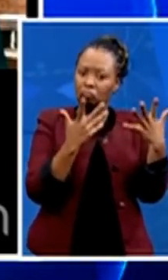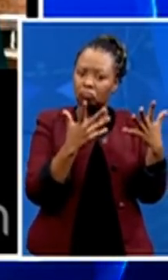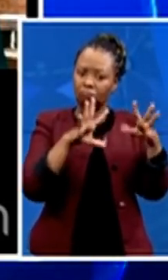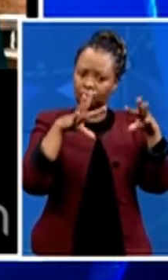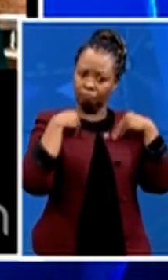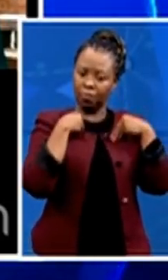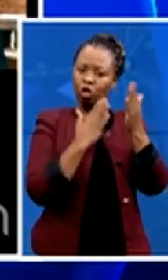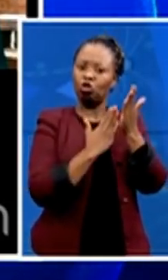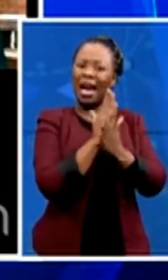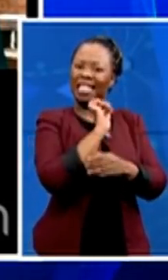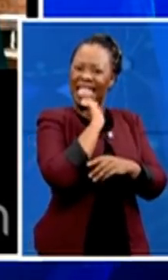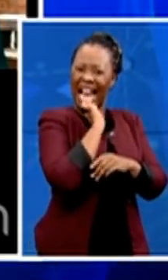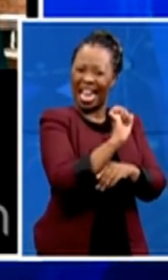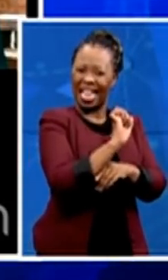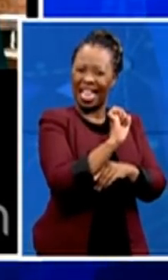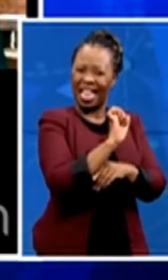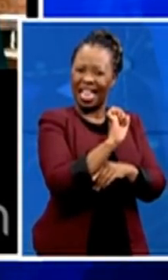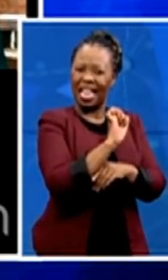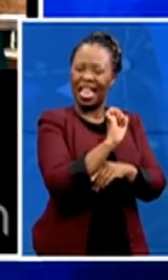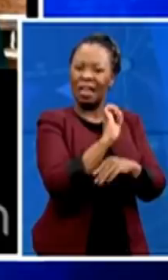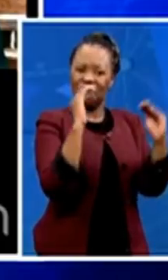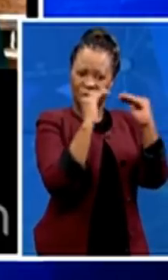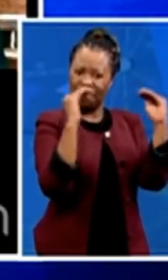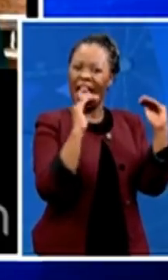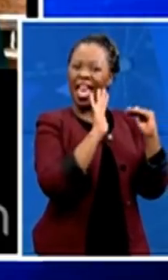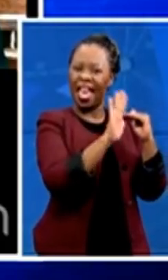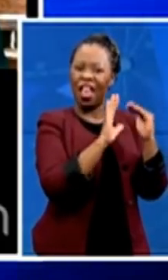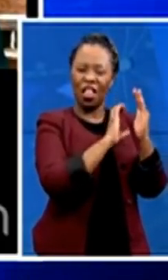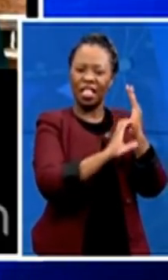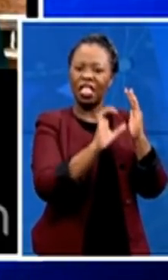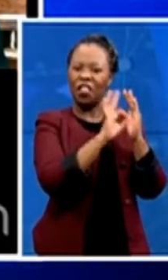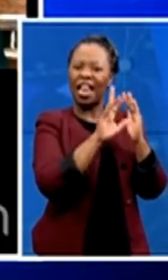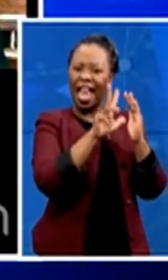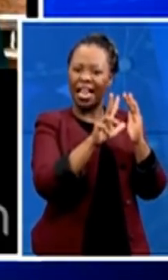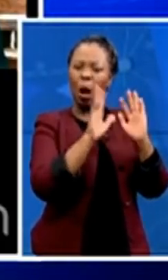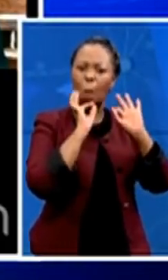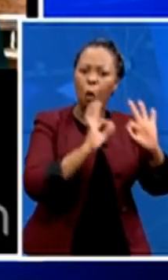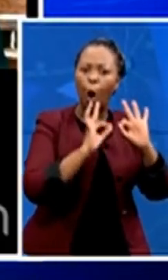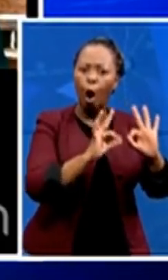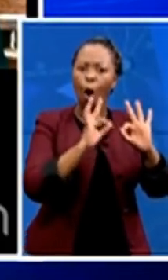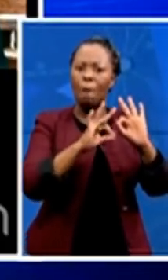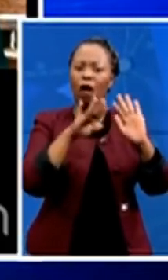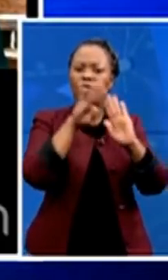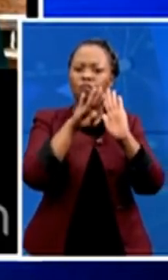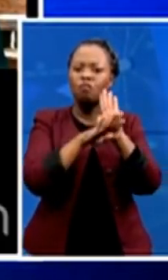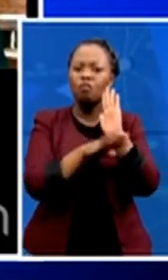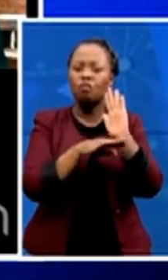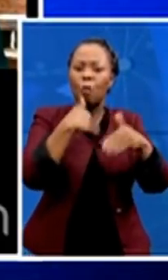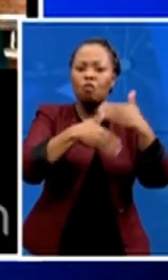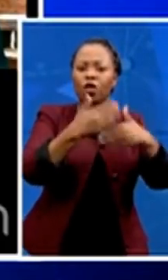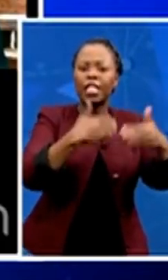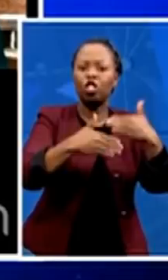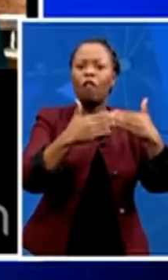a trial, a proper trial as we all know it. The other one does not get that